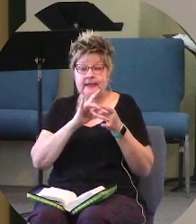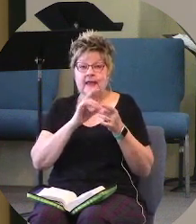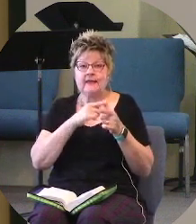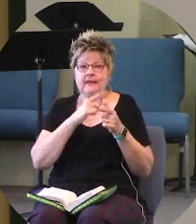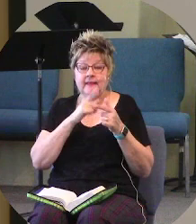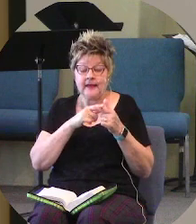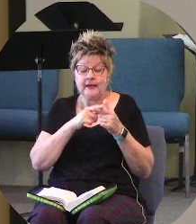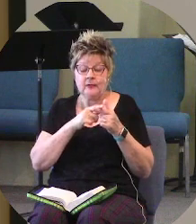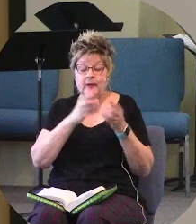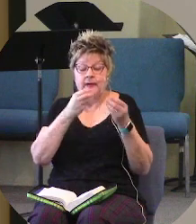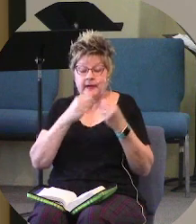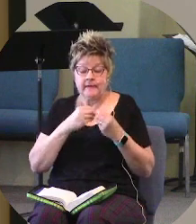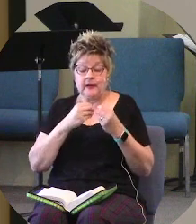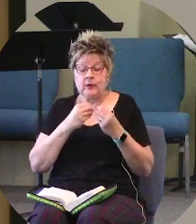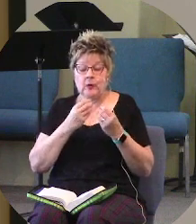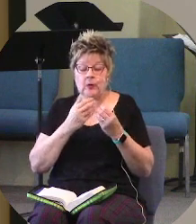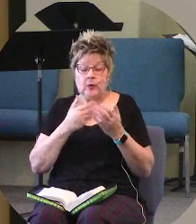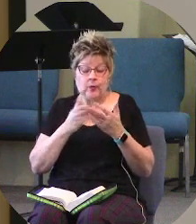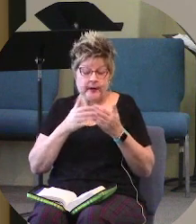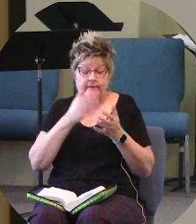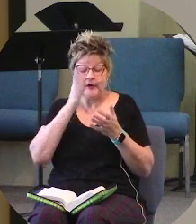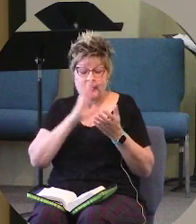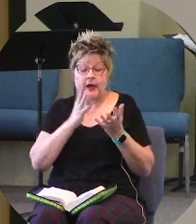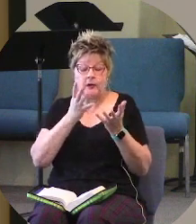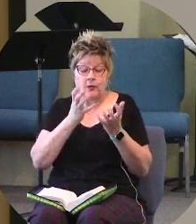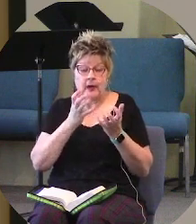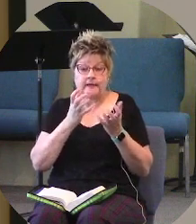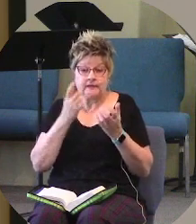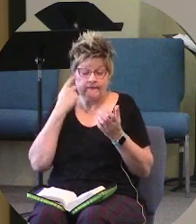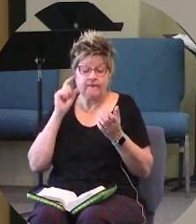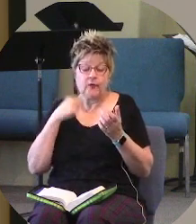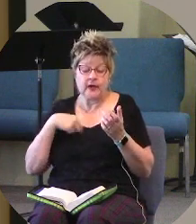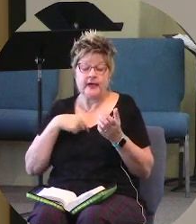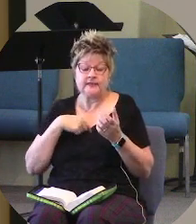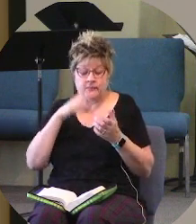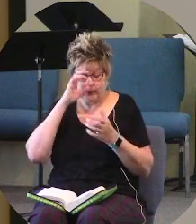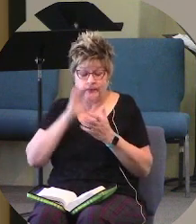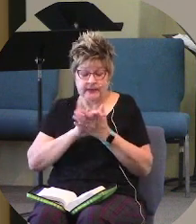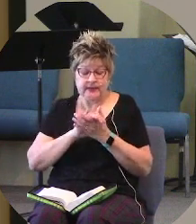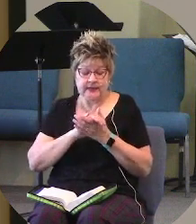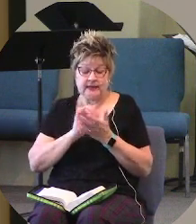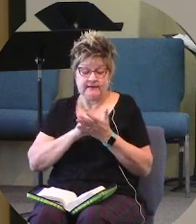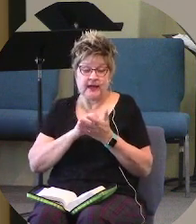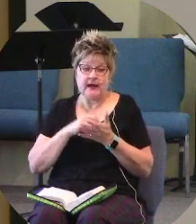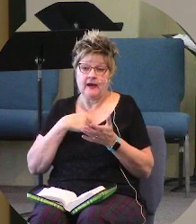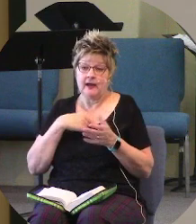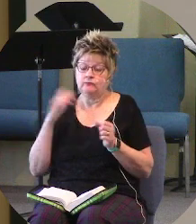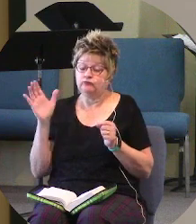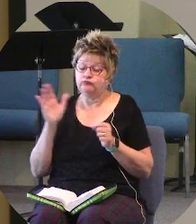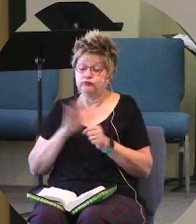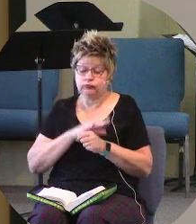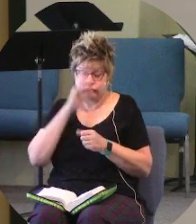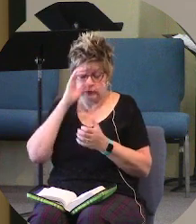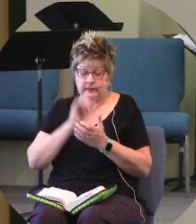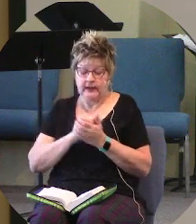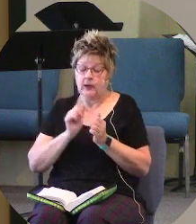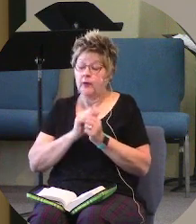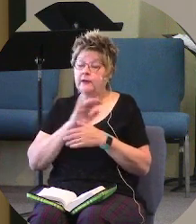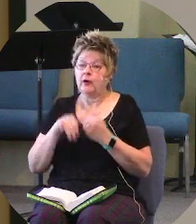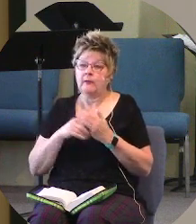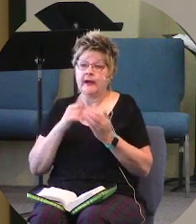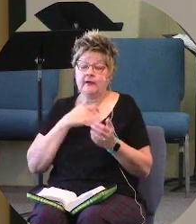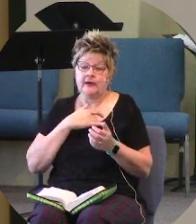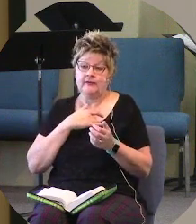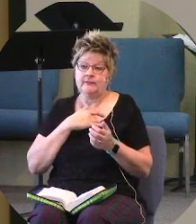us. Right? Do you believe that? I absolutely believe that with all my heart. But I don't always like